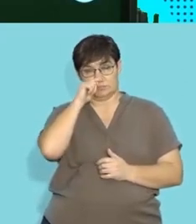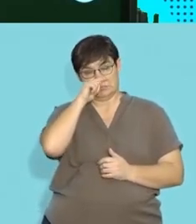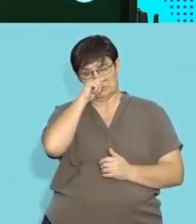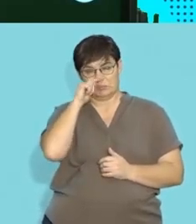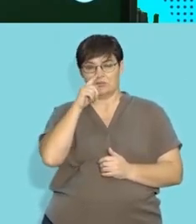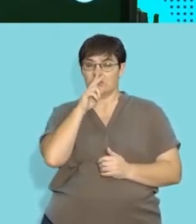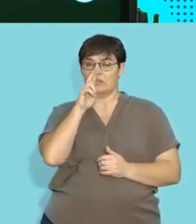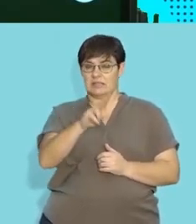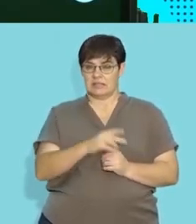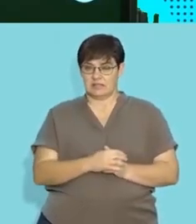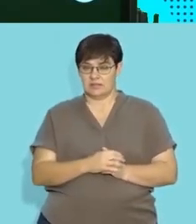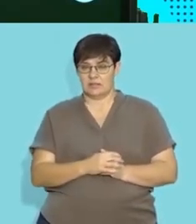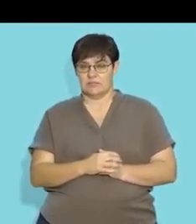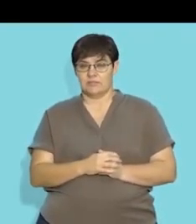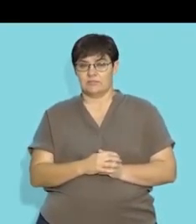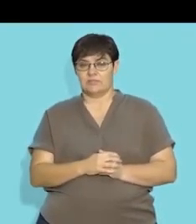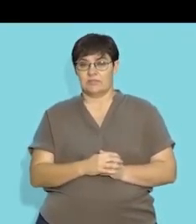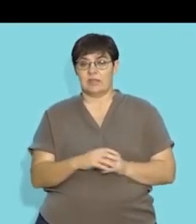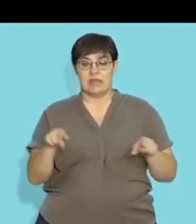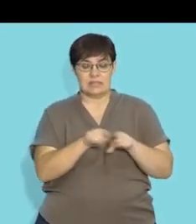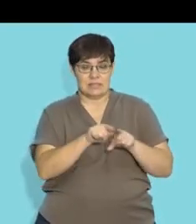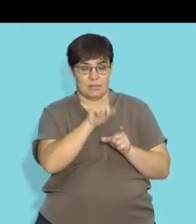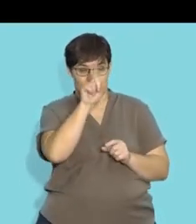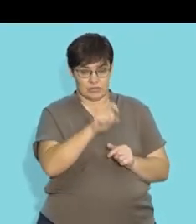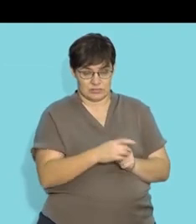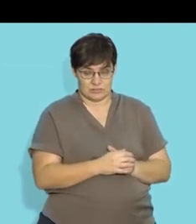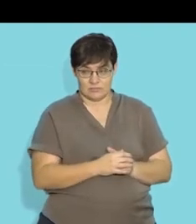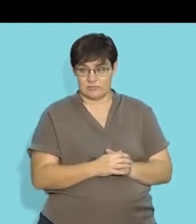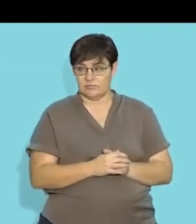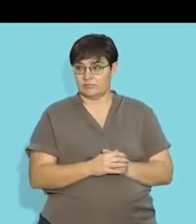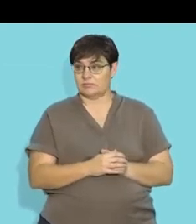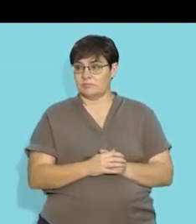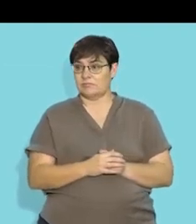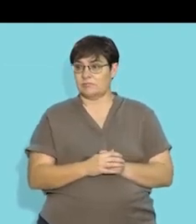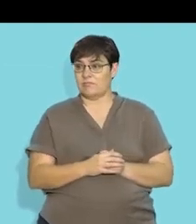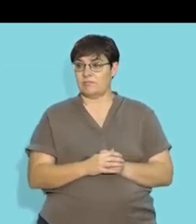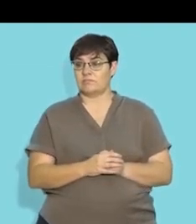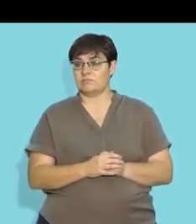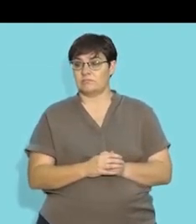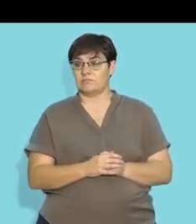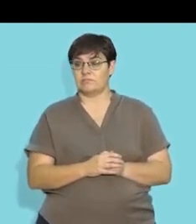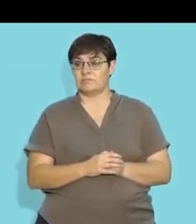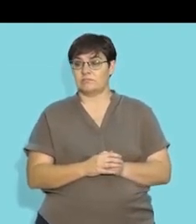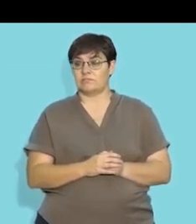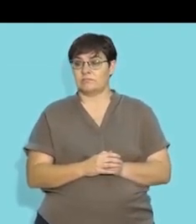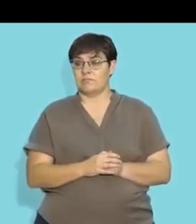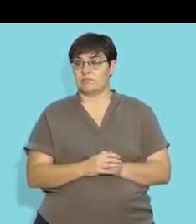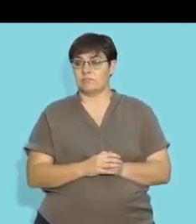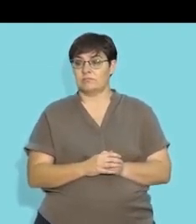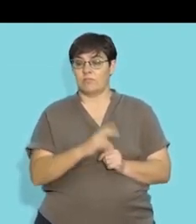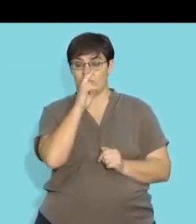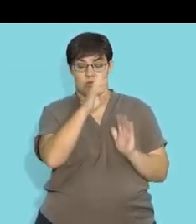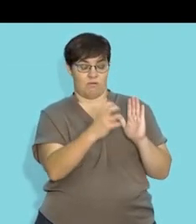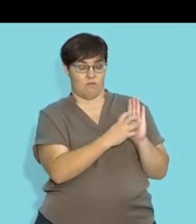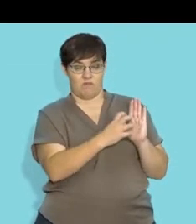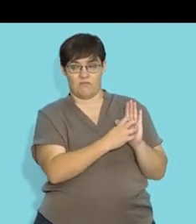could have seen, if we go back to the same question, we could see that if you